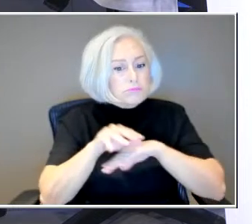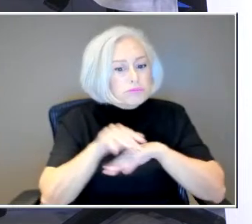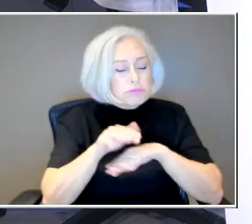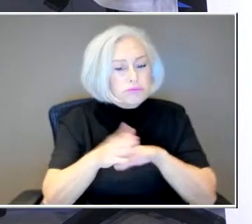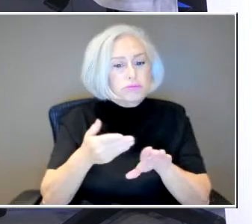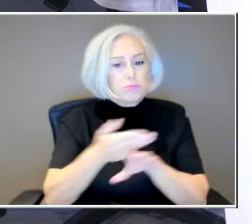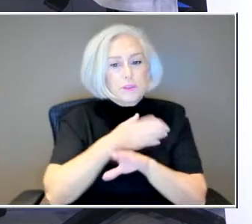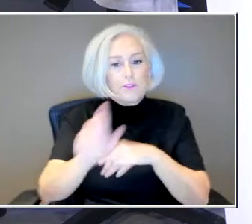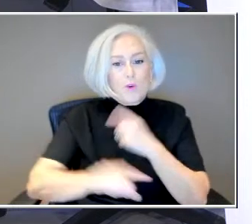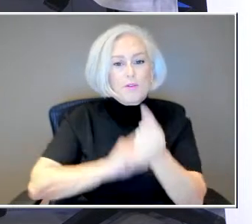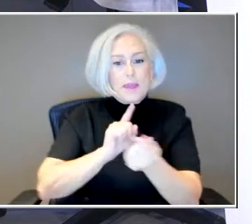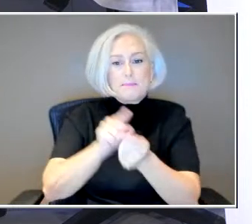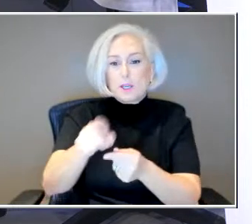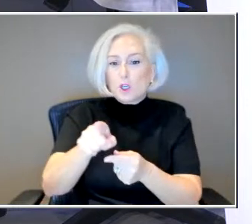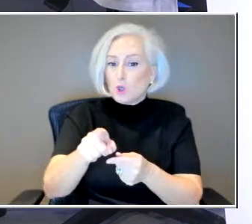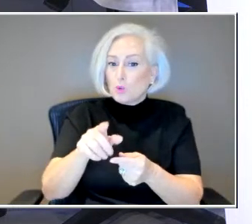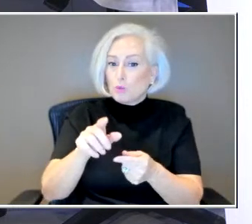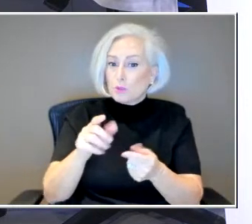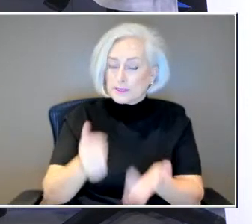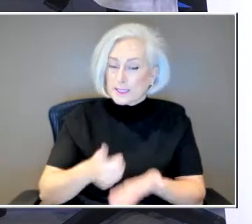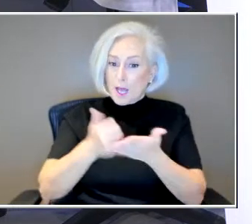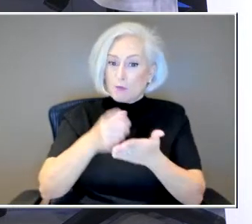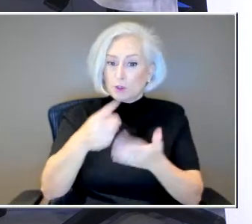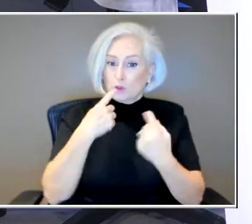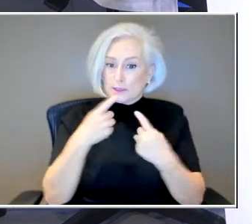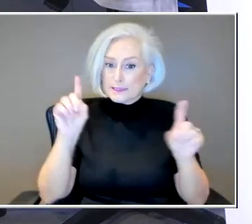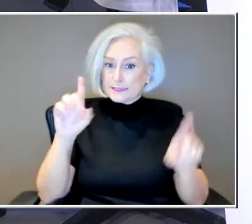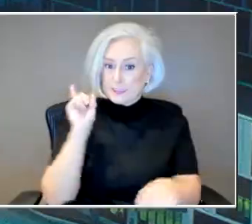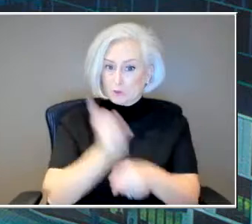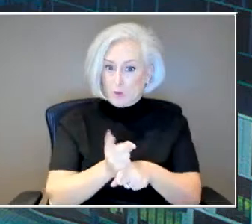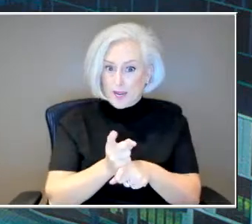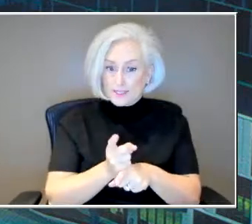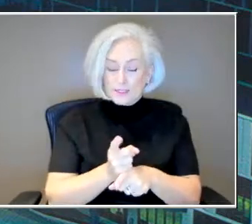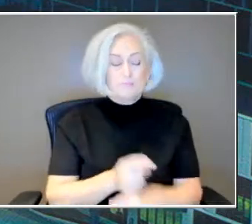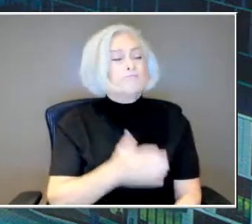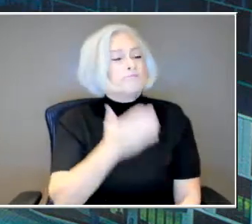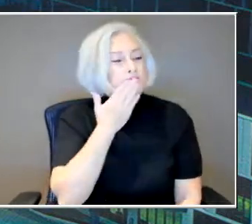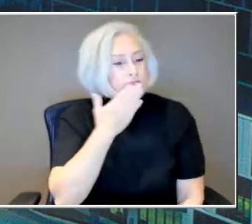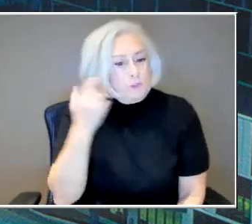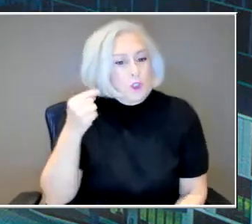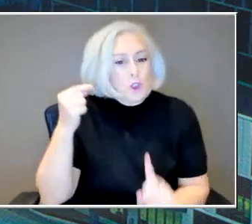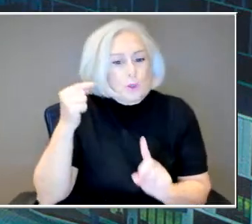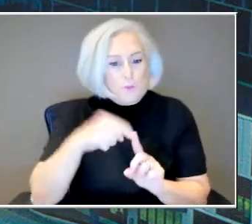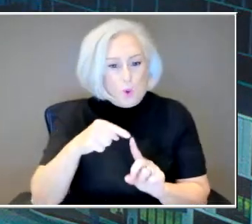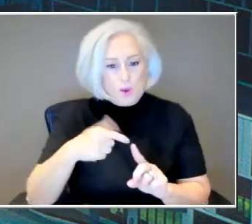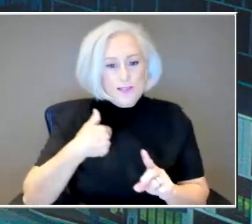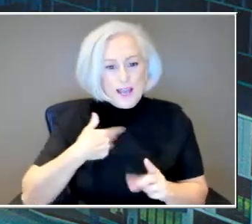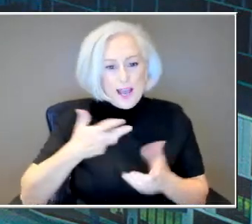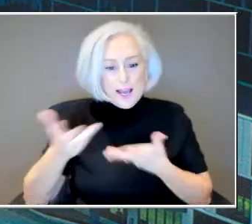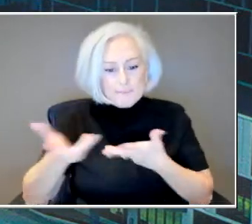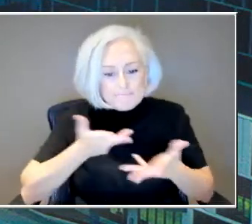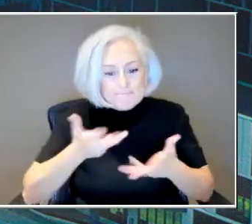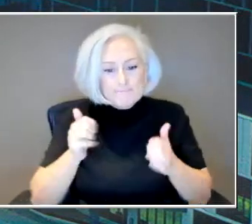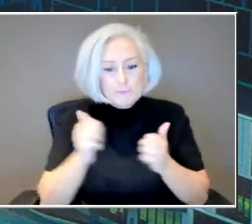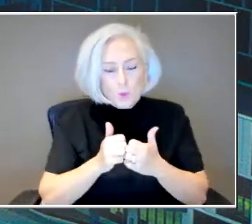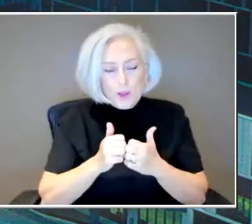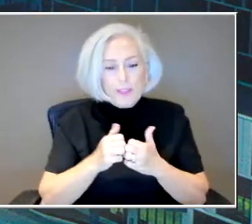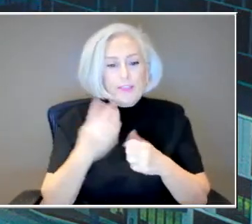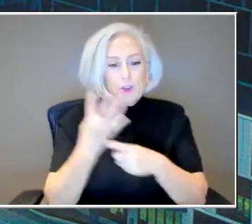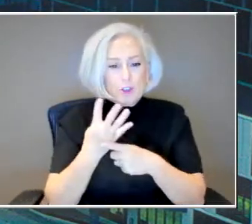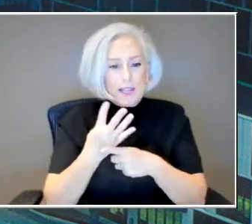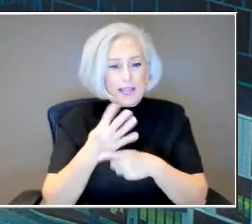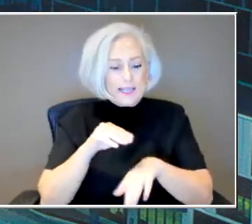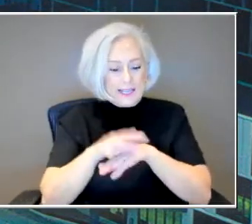up for success in managing this case? That's a great point. I work very closely with genetics counselor at KU. First of all, they're wonderful